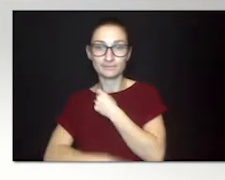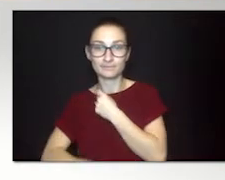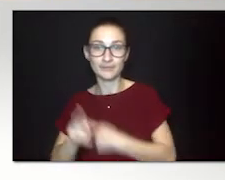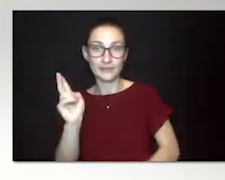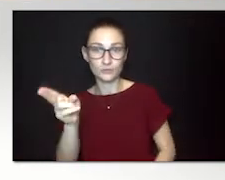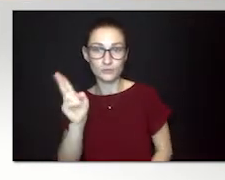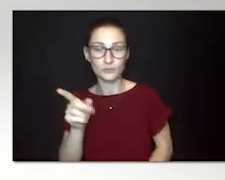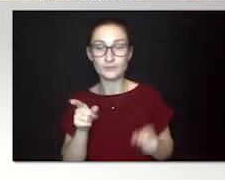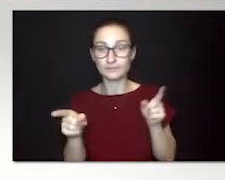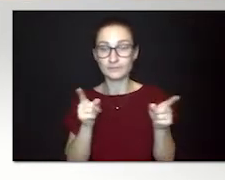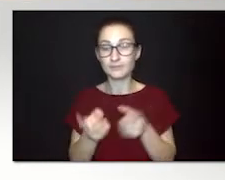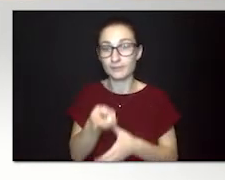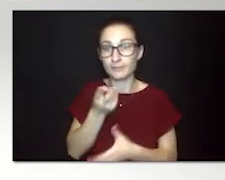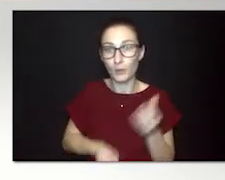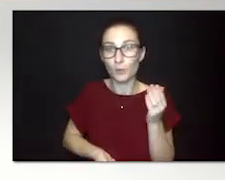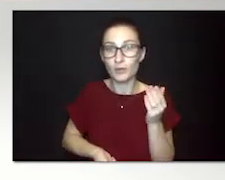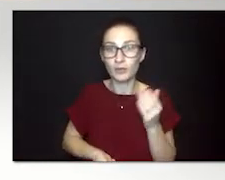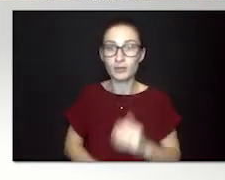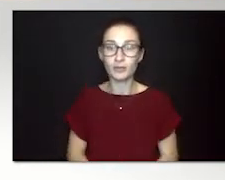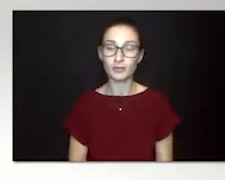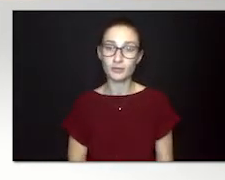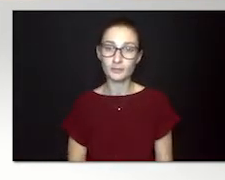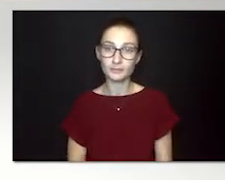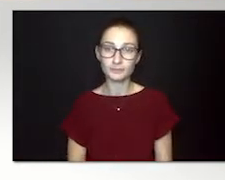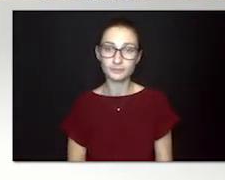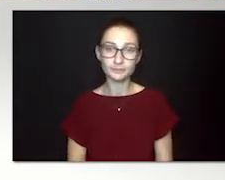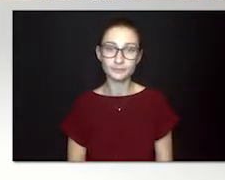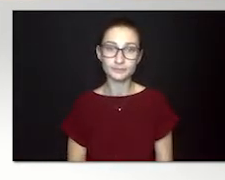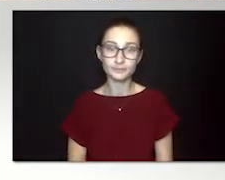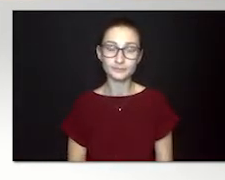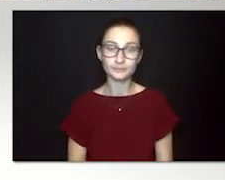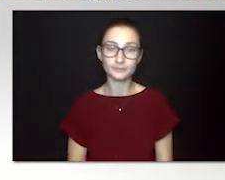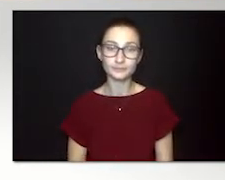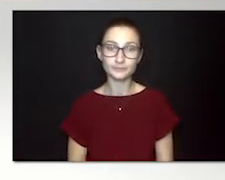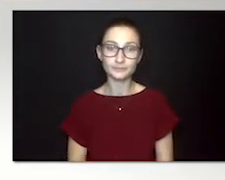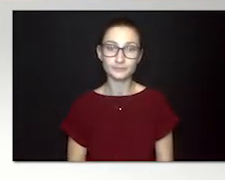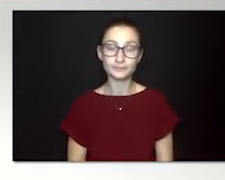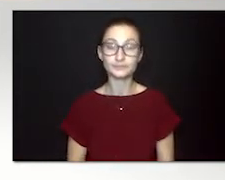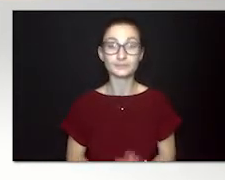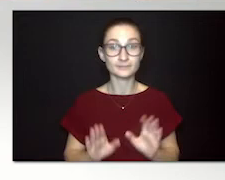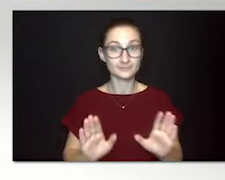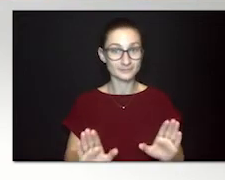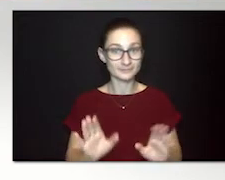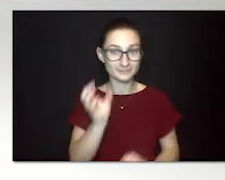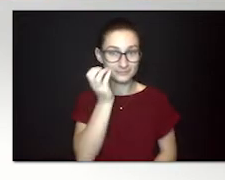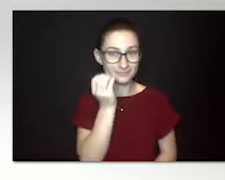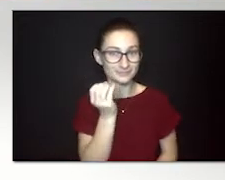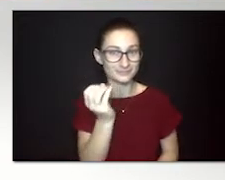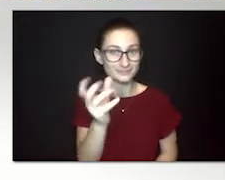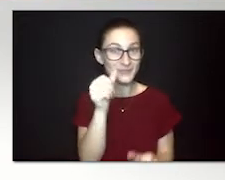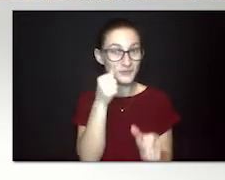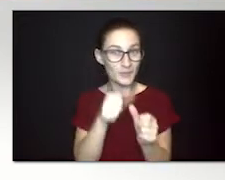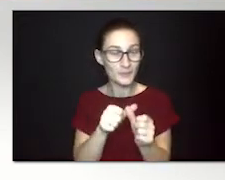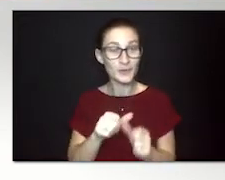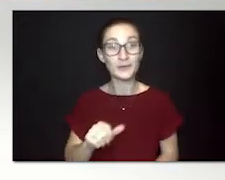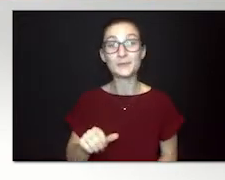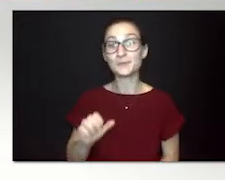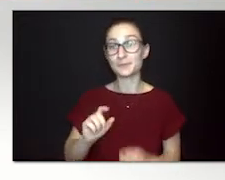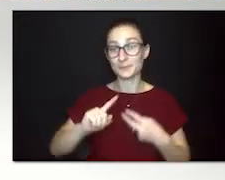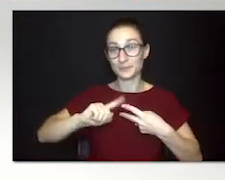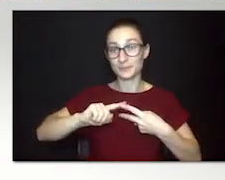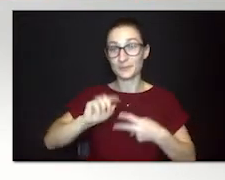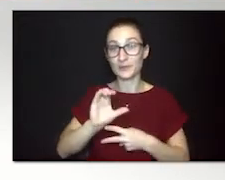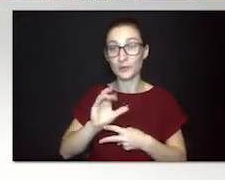conflict or reason why the person would not be qualified to serve as guardian. One thing to remember on the credit